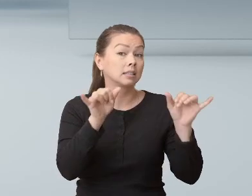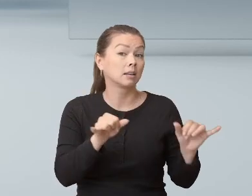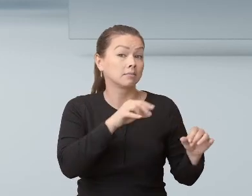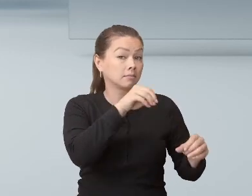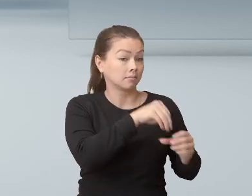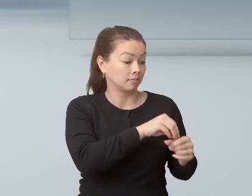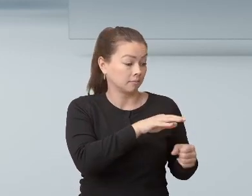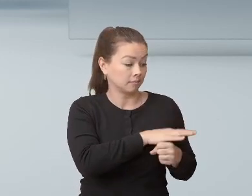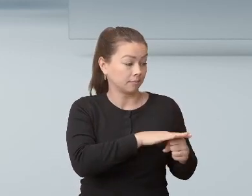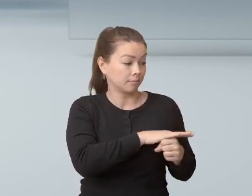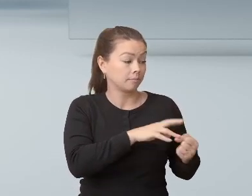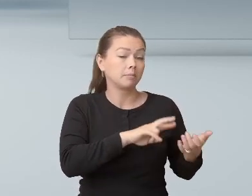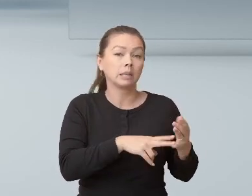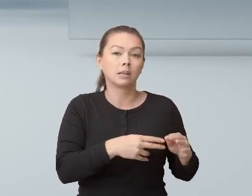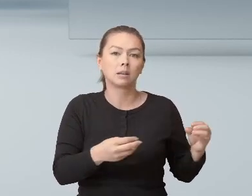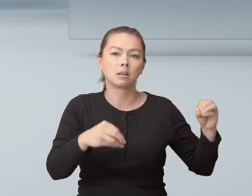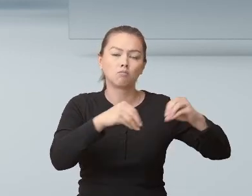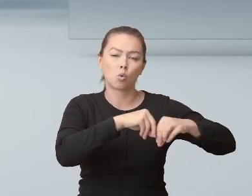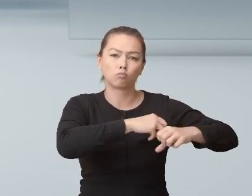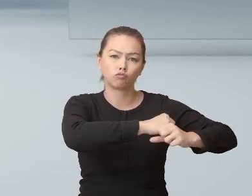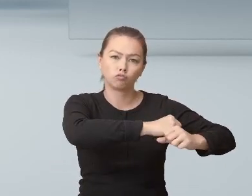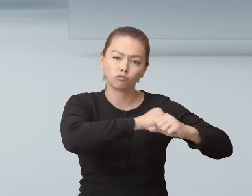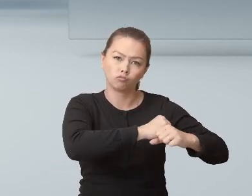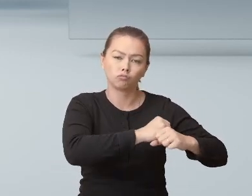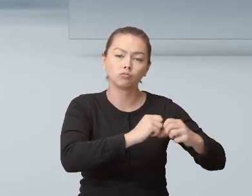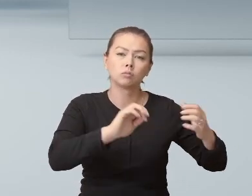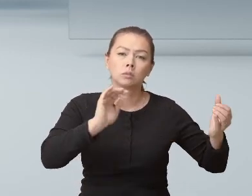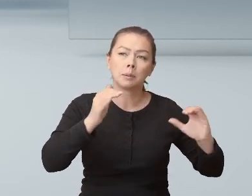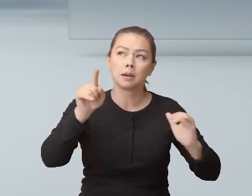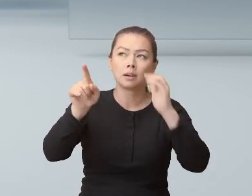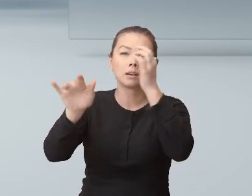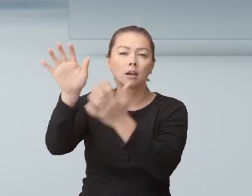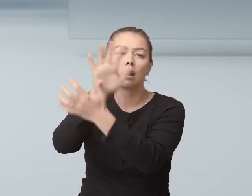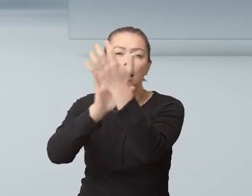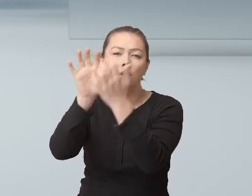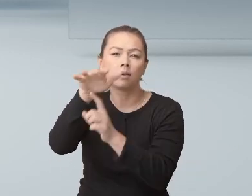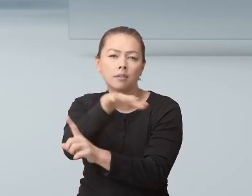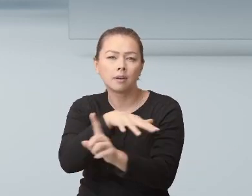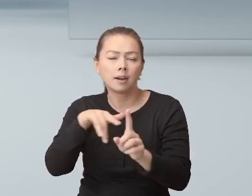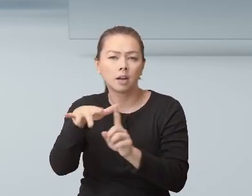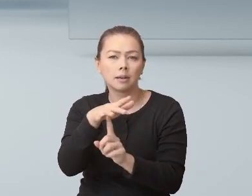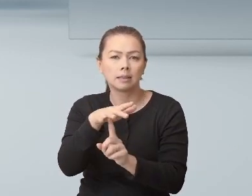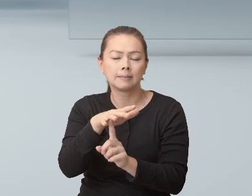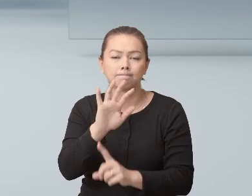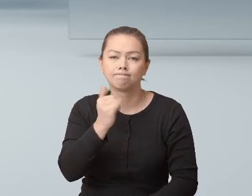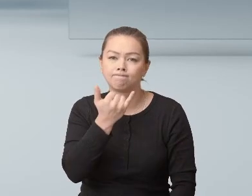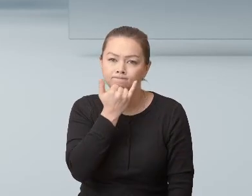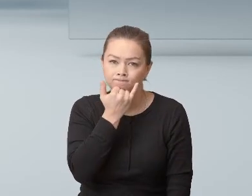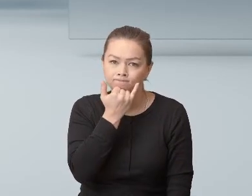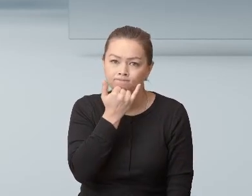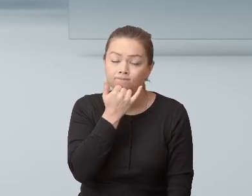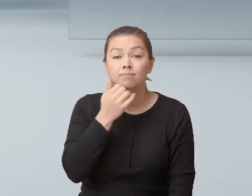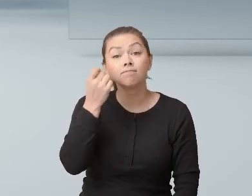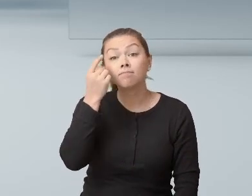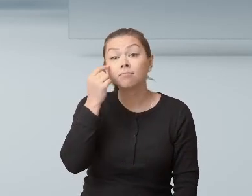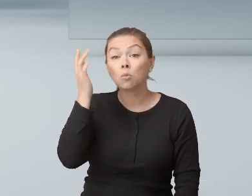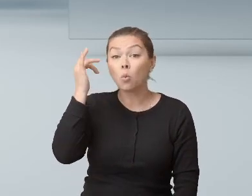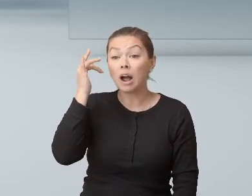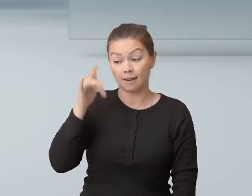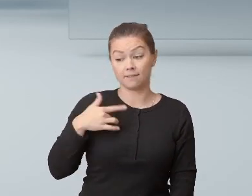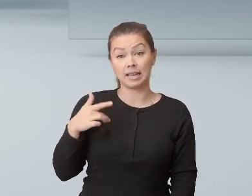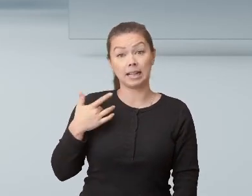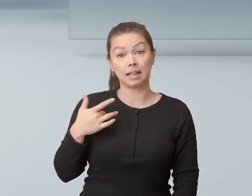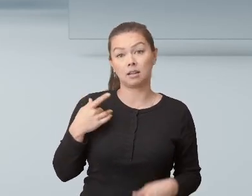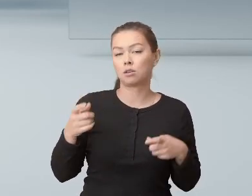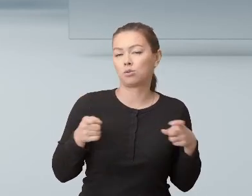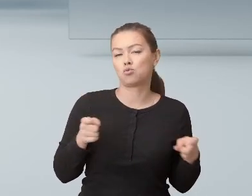secure than in a modern cloud environment. And it's a control issue, right? So people know that they're